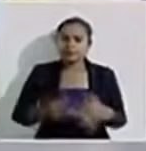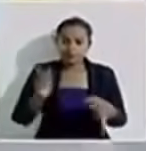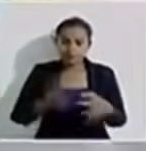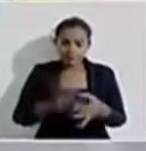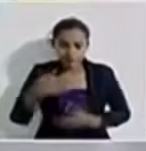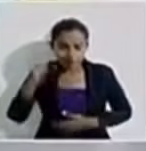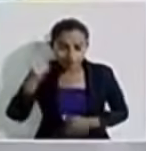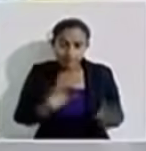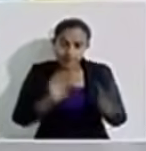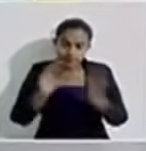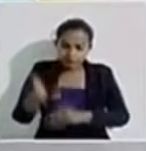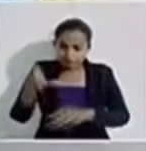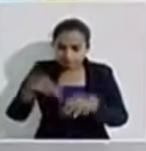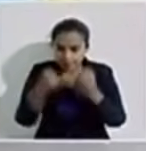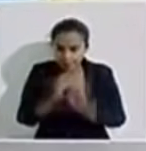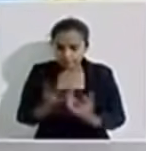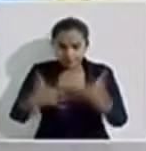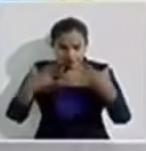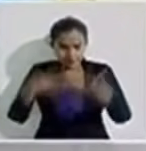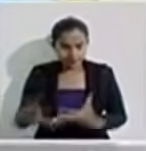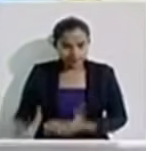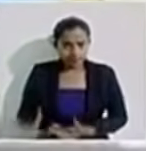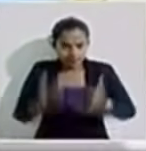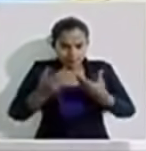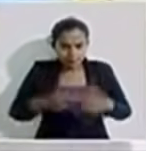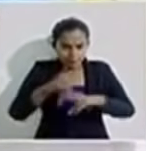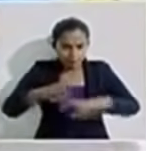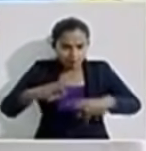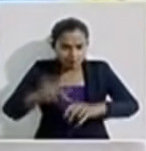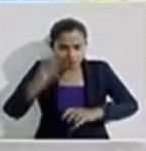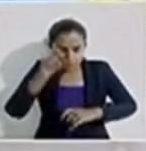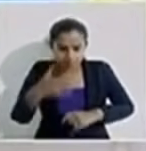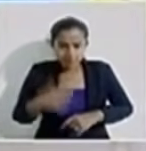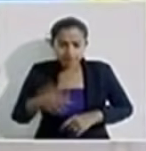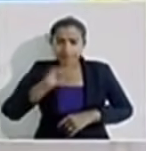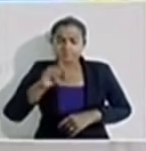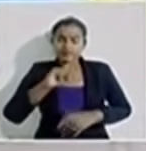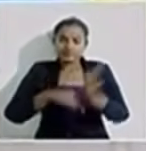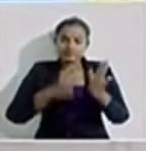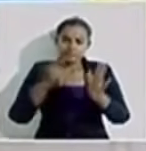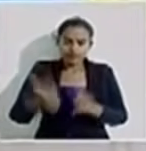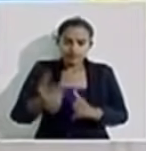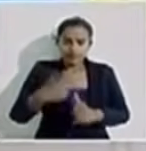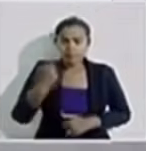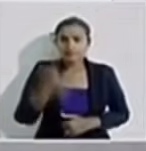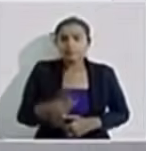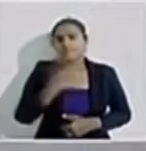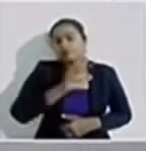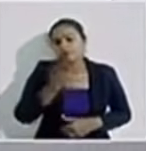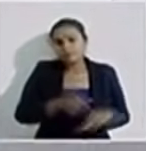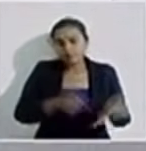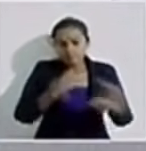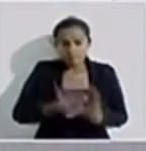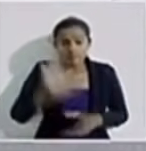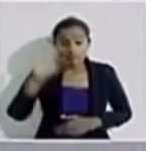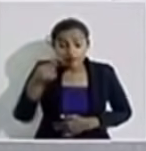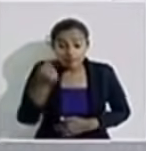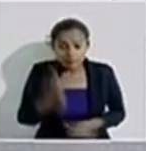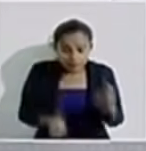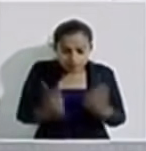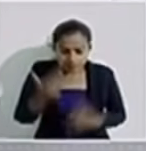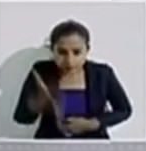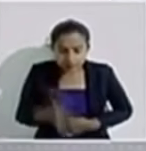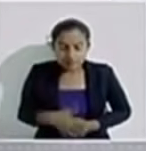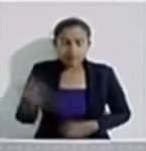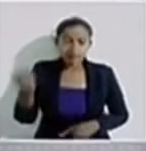Abbas Ghulam Hussain on the 10th of January 2019. As a result of the probe, the youngest son of Shabir Abbas Ghulam